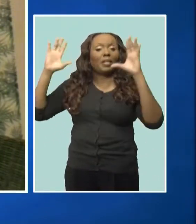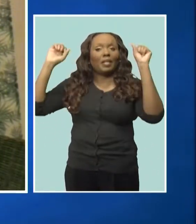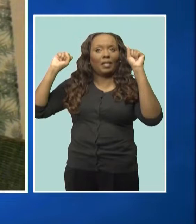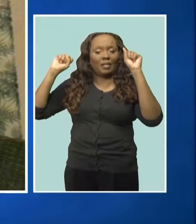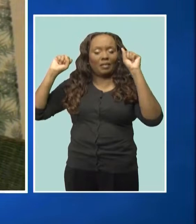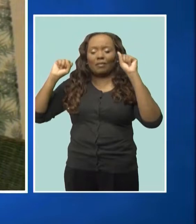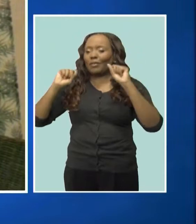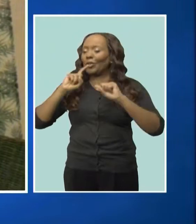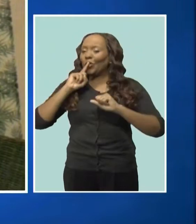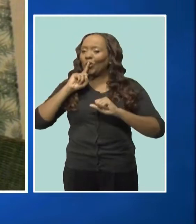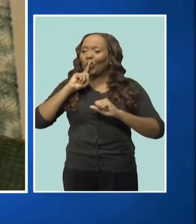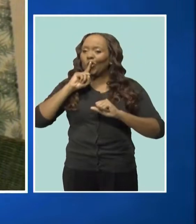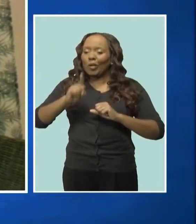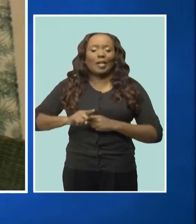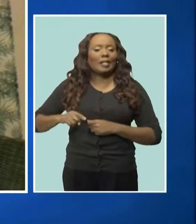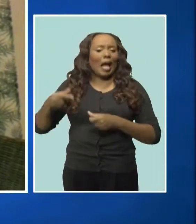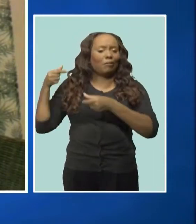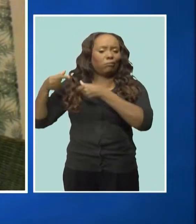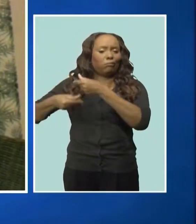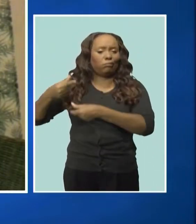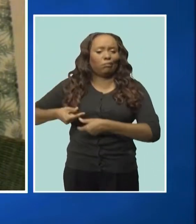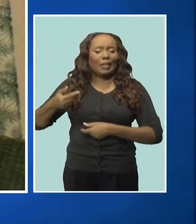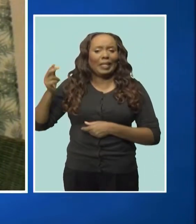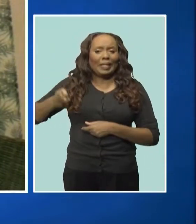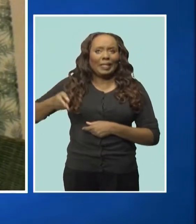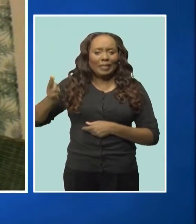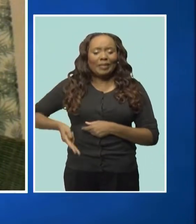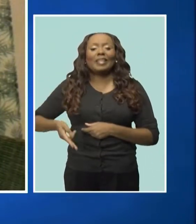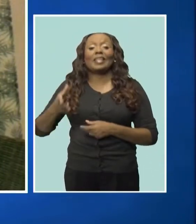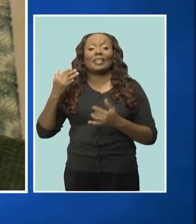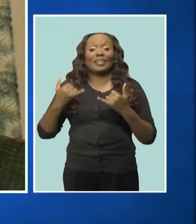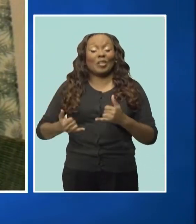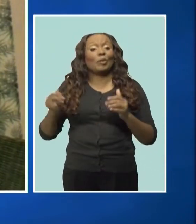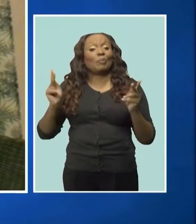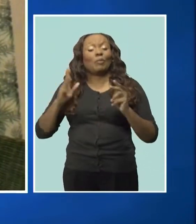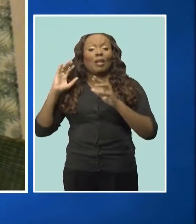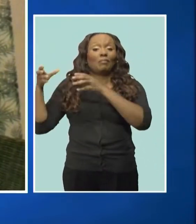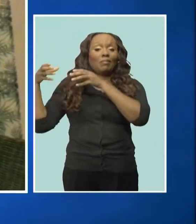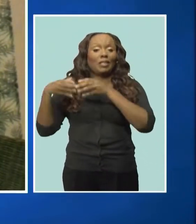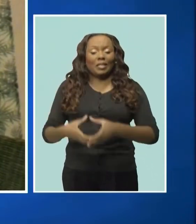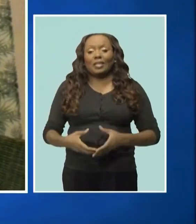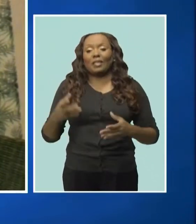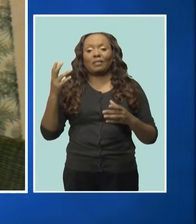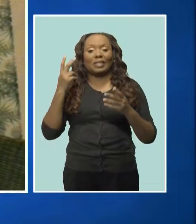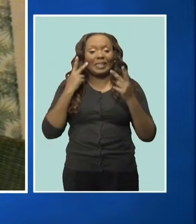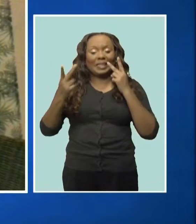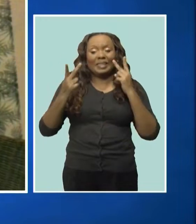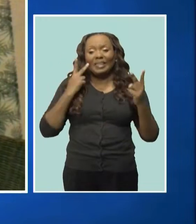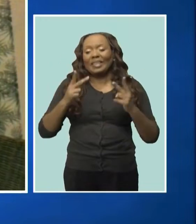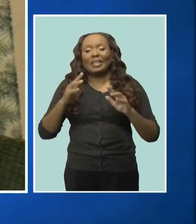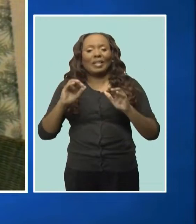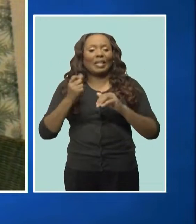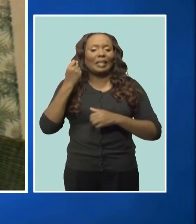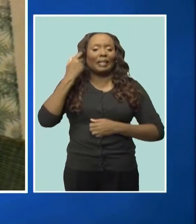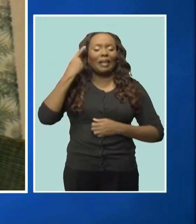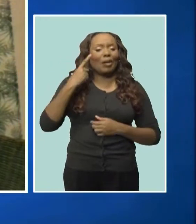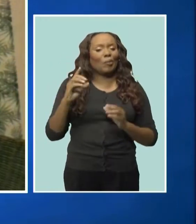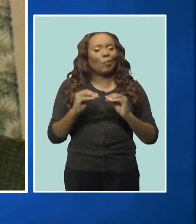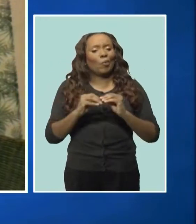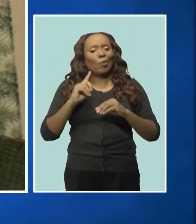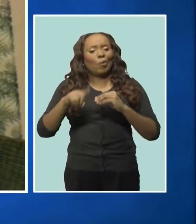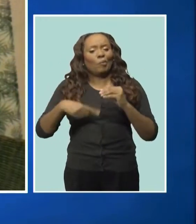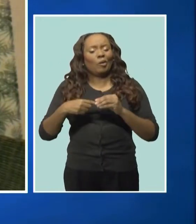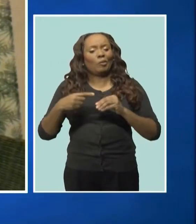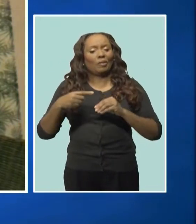people coming here to Barbados over these days in order to be able to understand a little bit about their